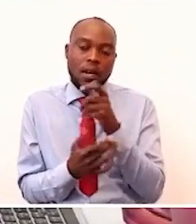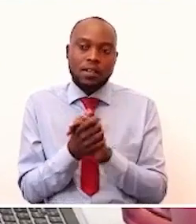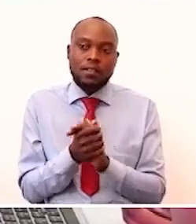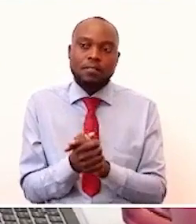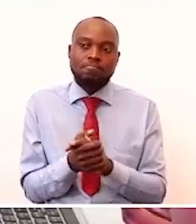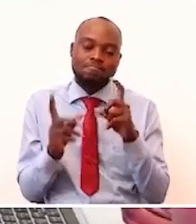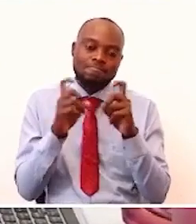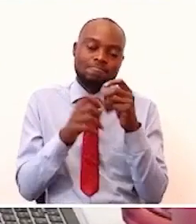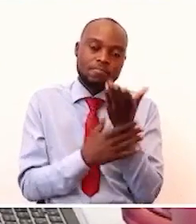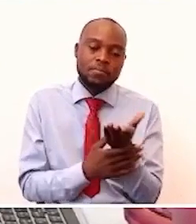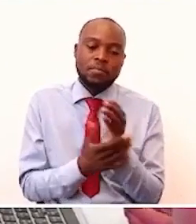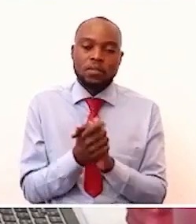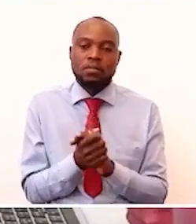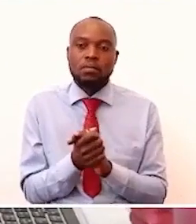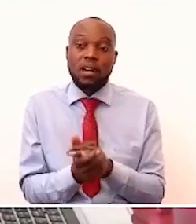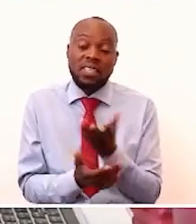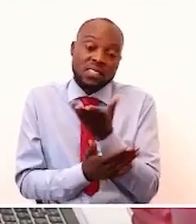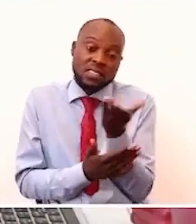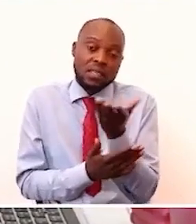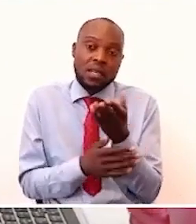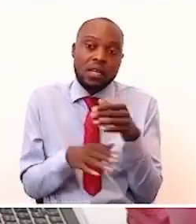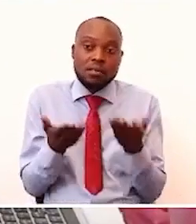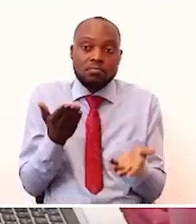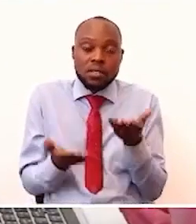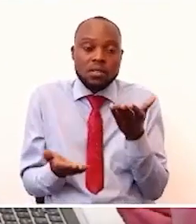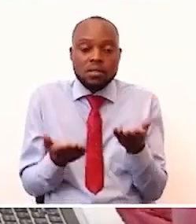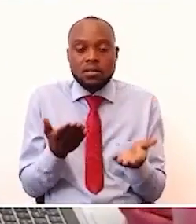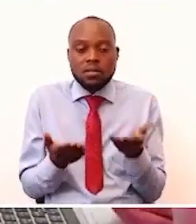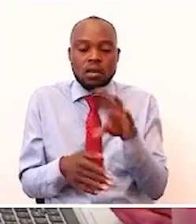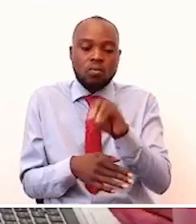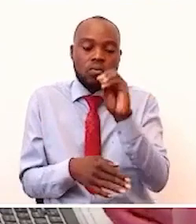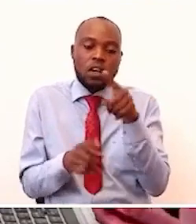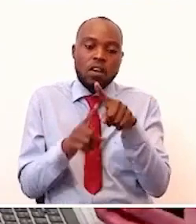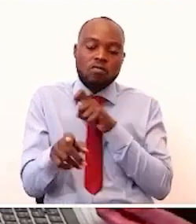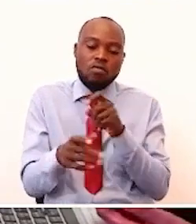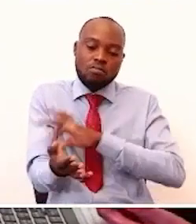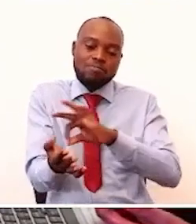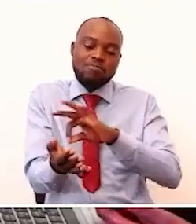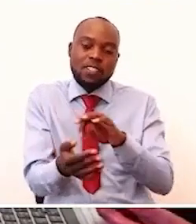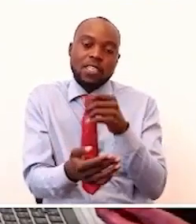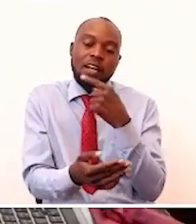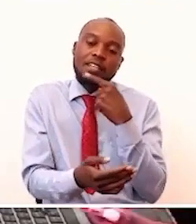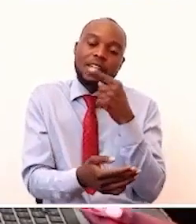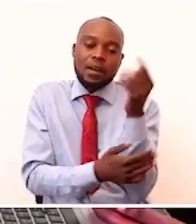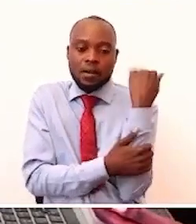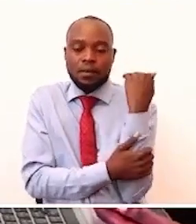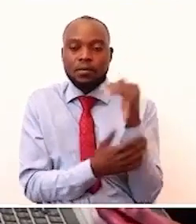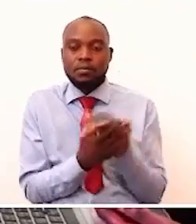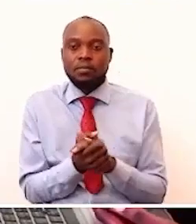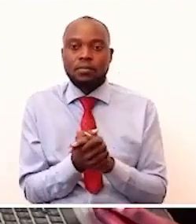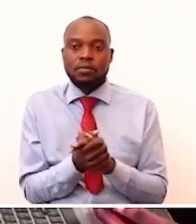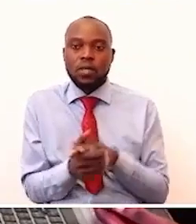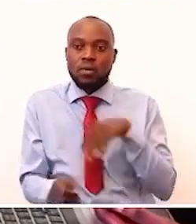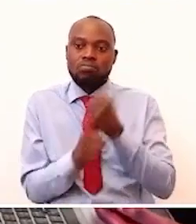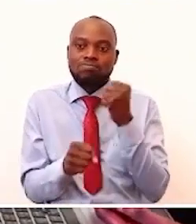issues. Is there something, or is there momentum that we can take from what Professor Olekushi has said, using the